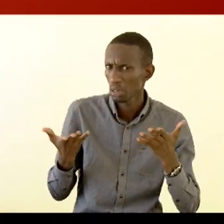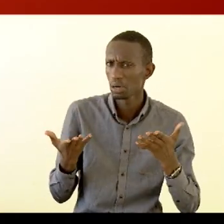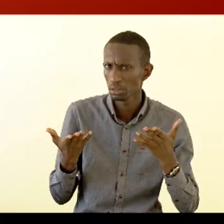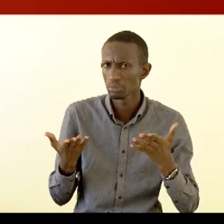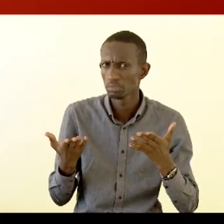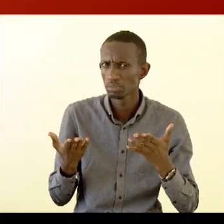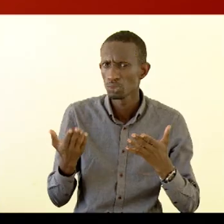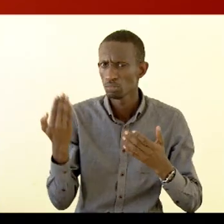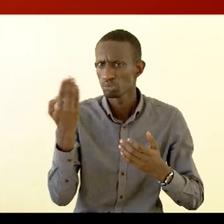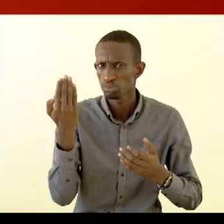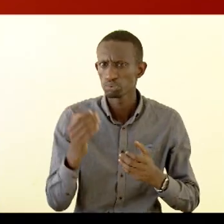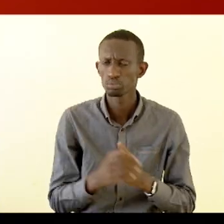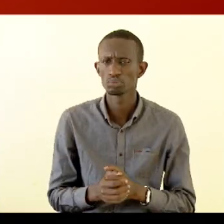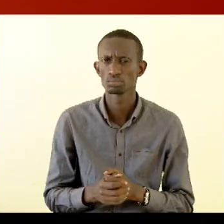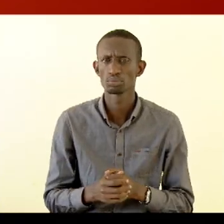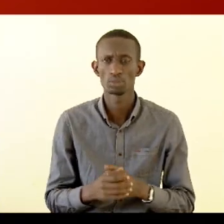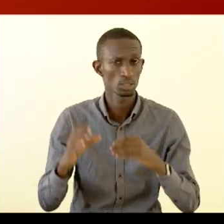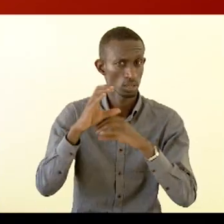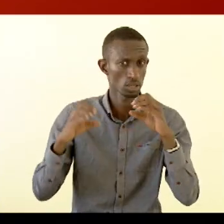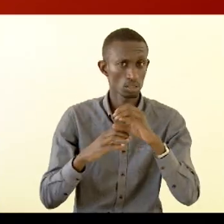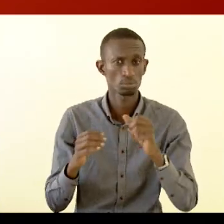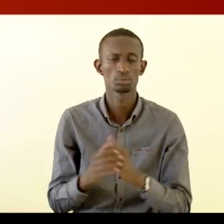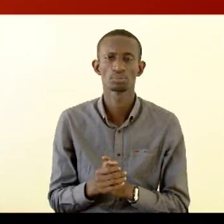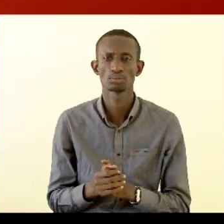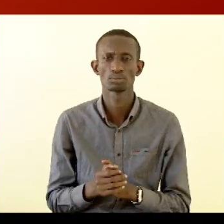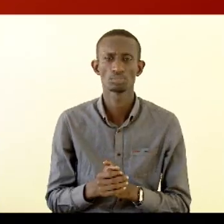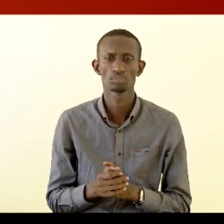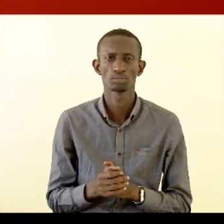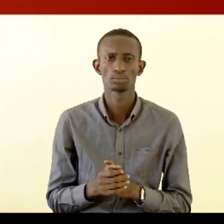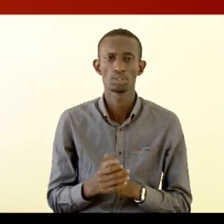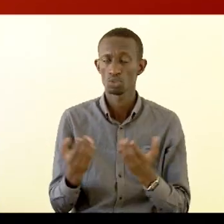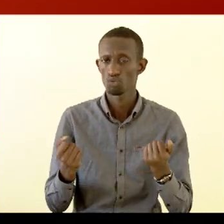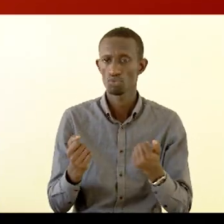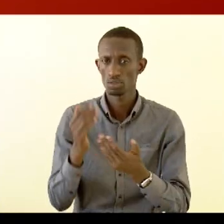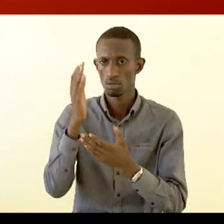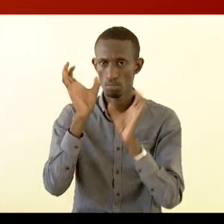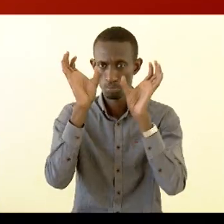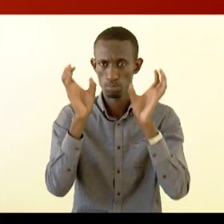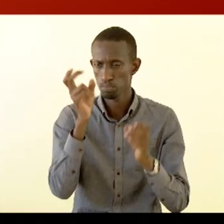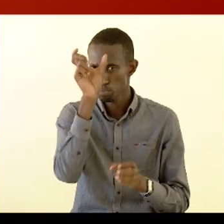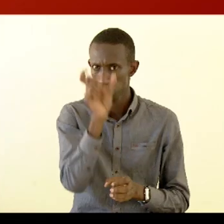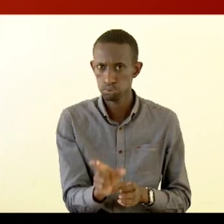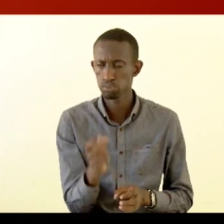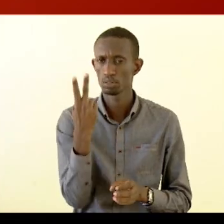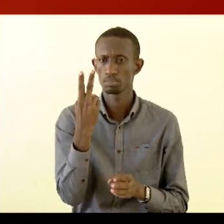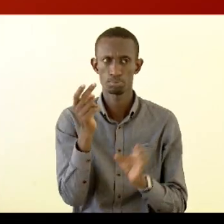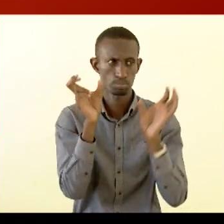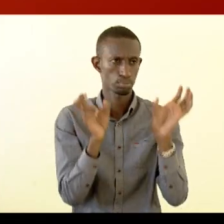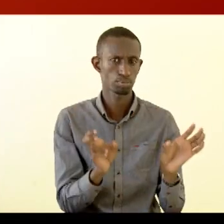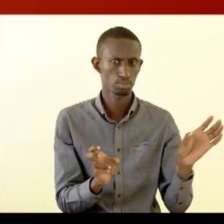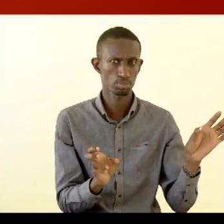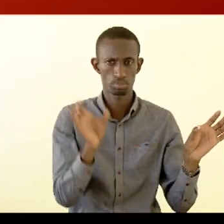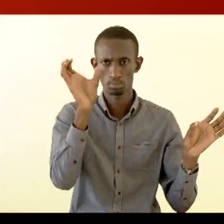elements. We have 2 parts on the slide, and the first part is to write the chemical symbol from